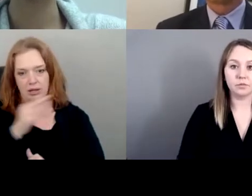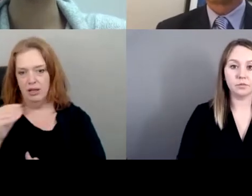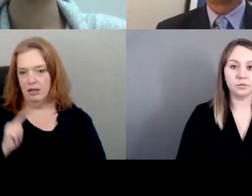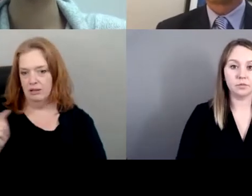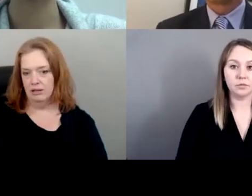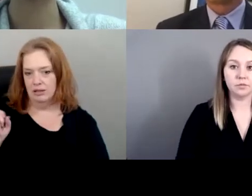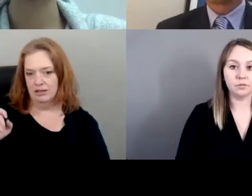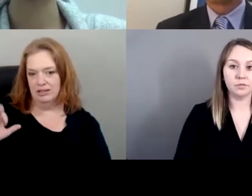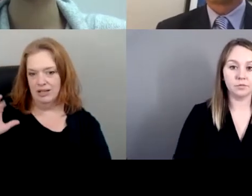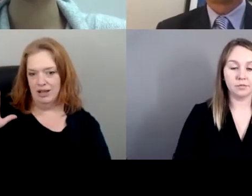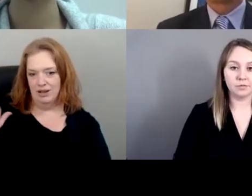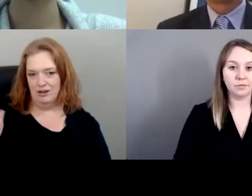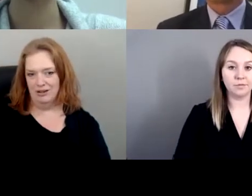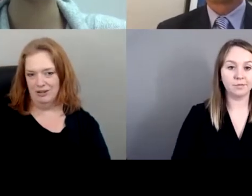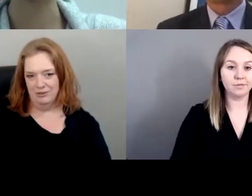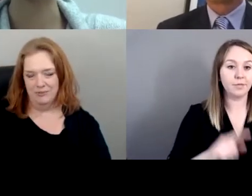And you're muted.